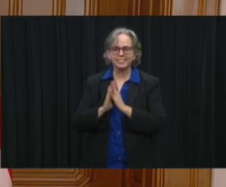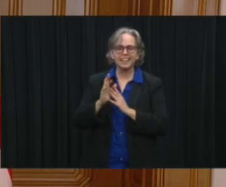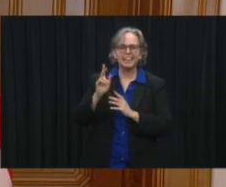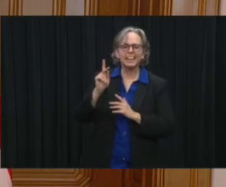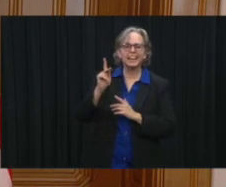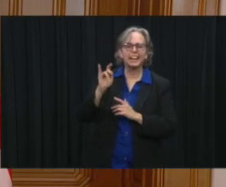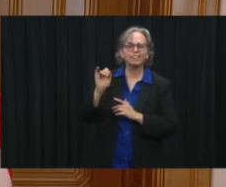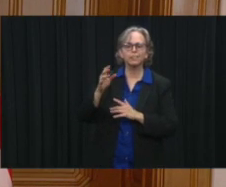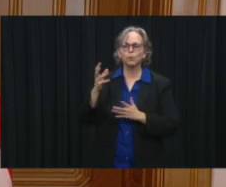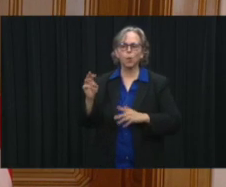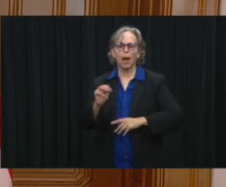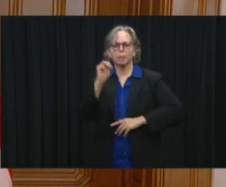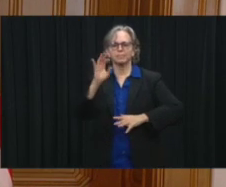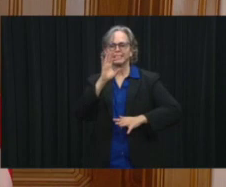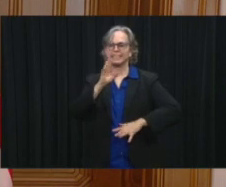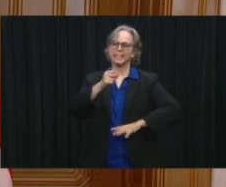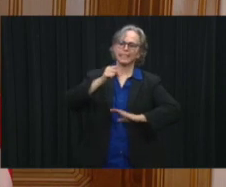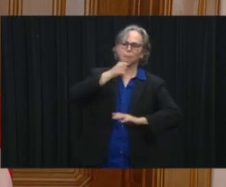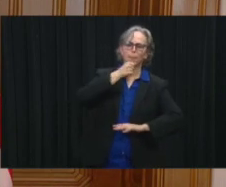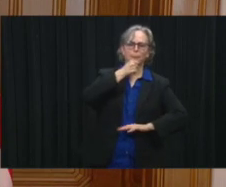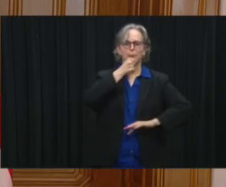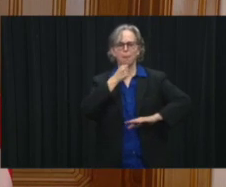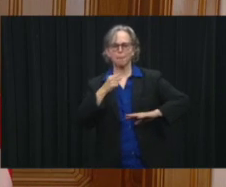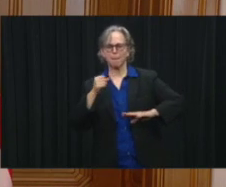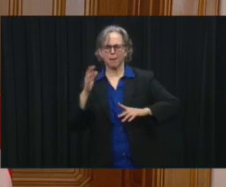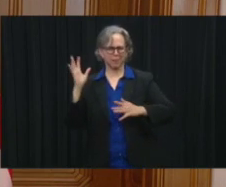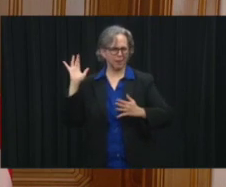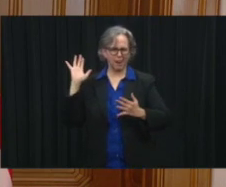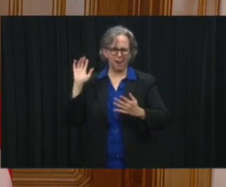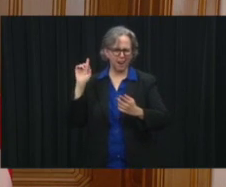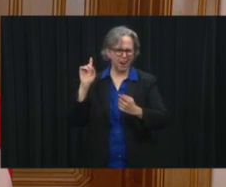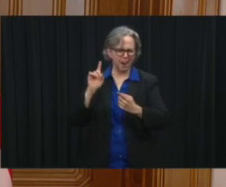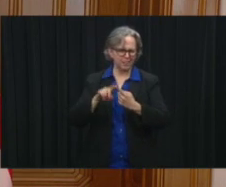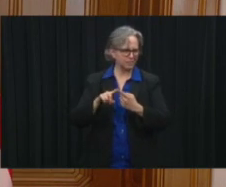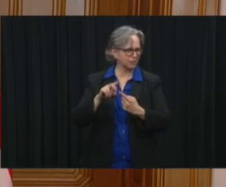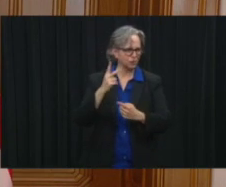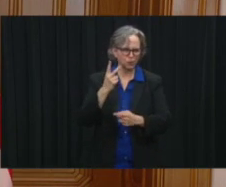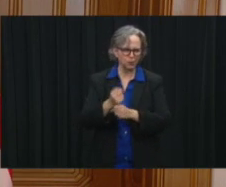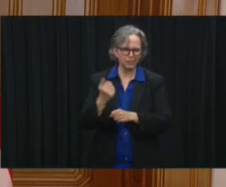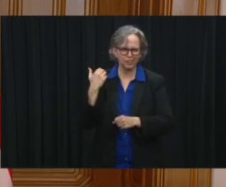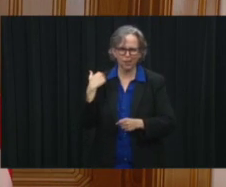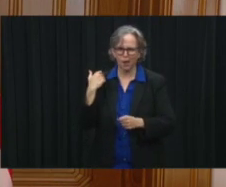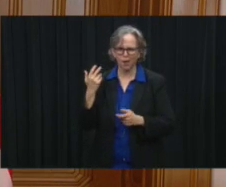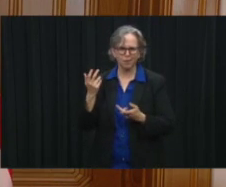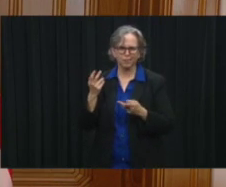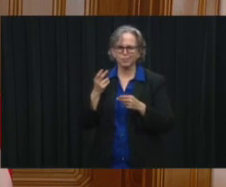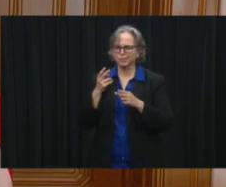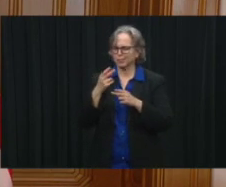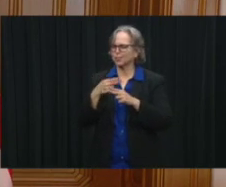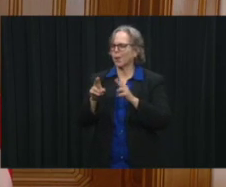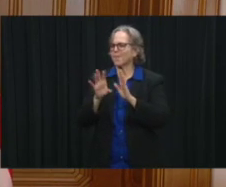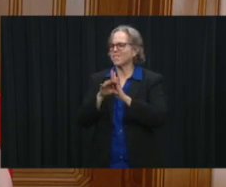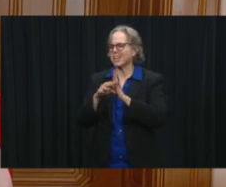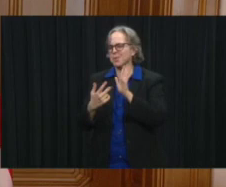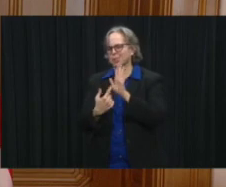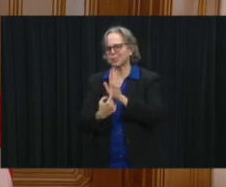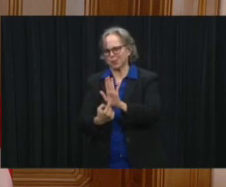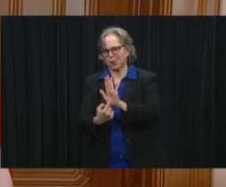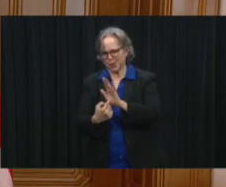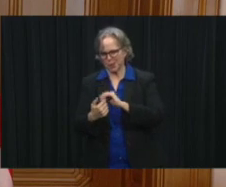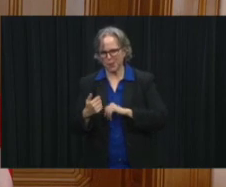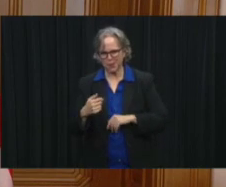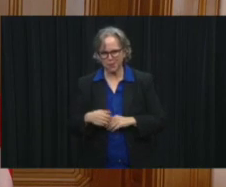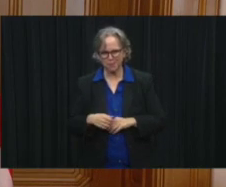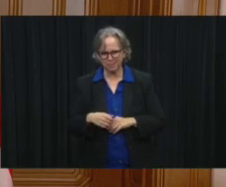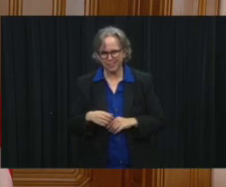think the last one or two. And I just want to play a short clip in a moment from the last ice cream